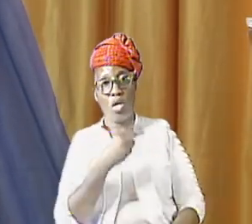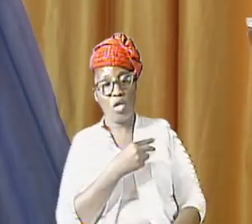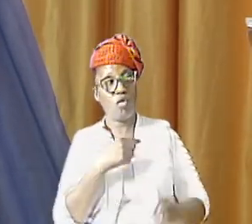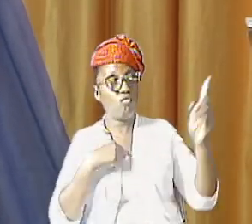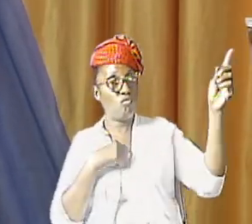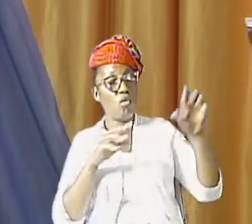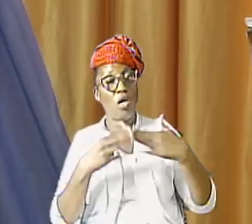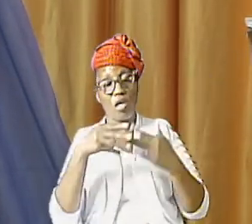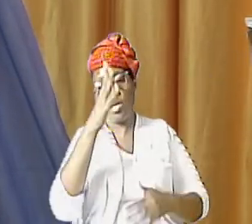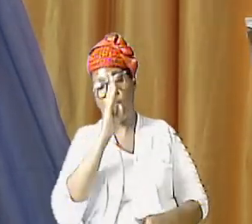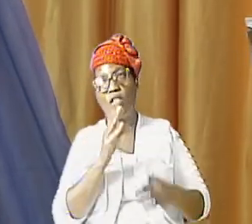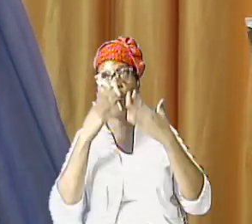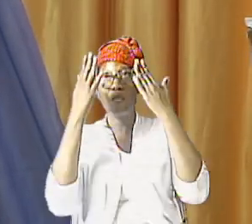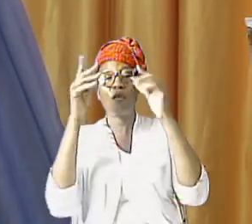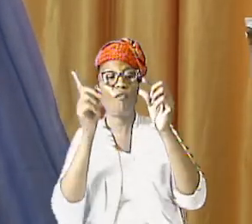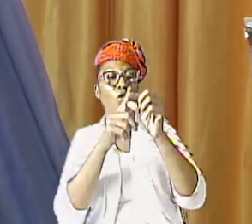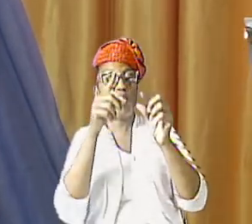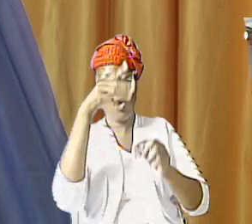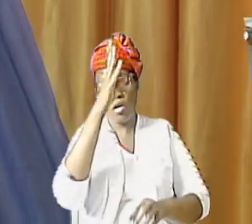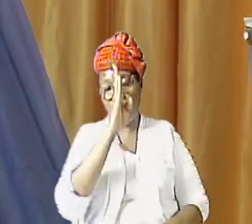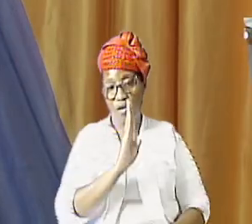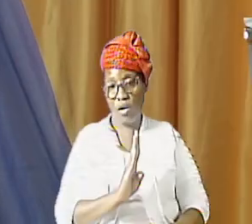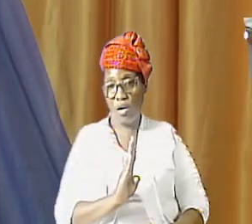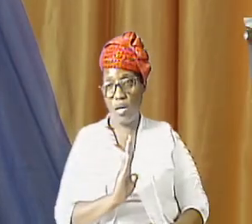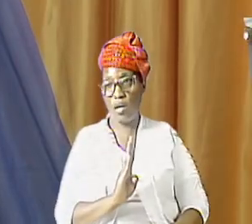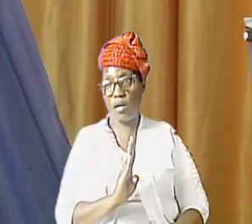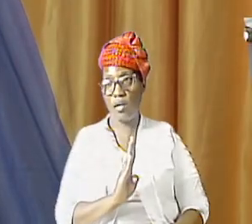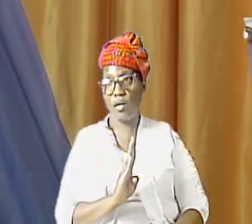thanks for the word of God.